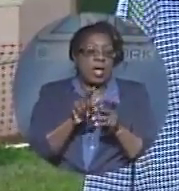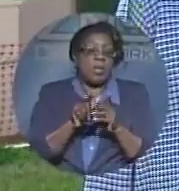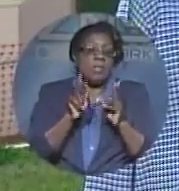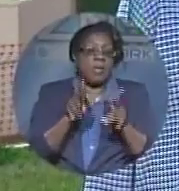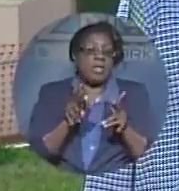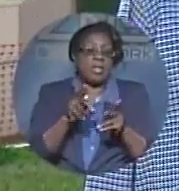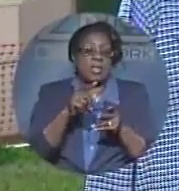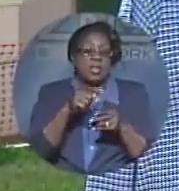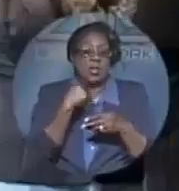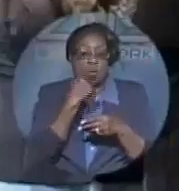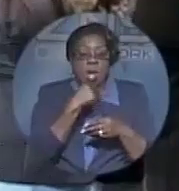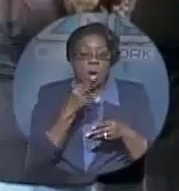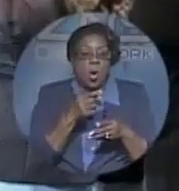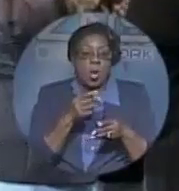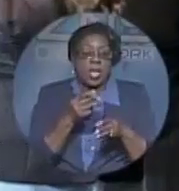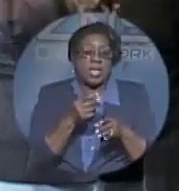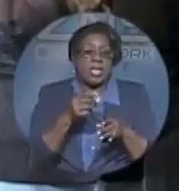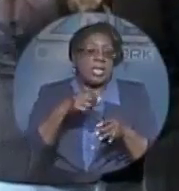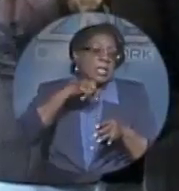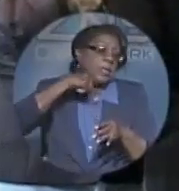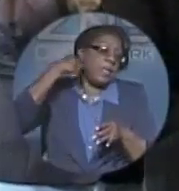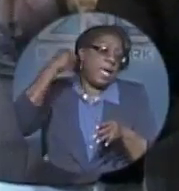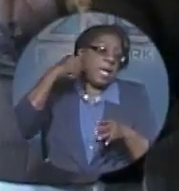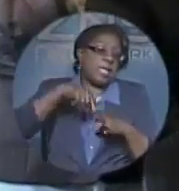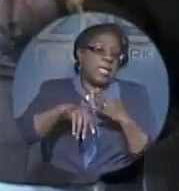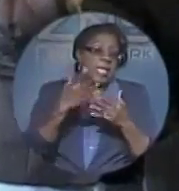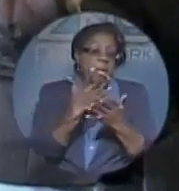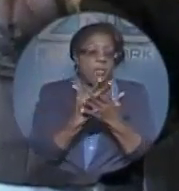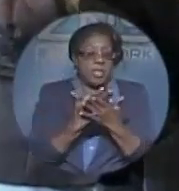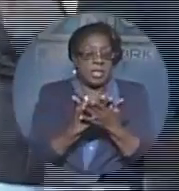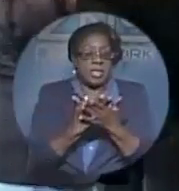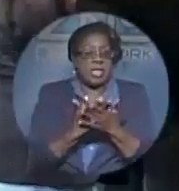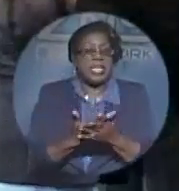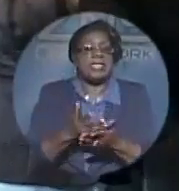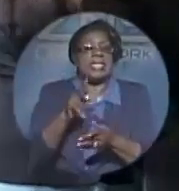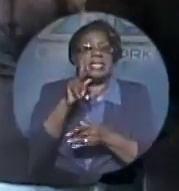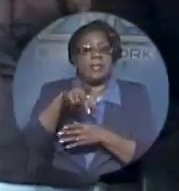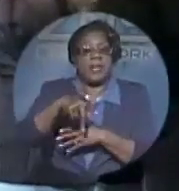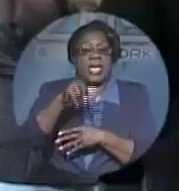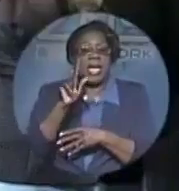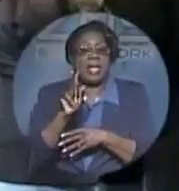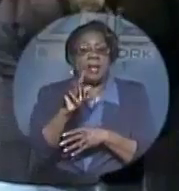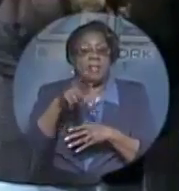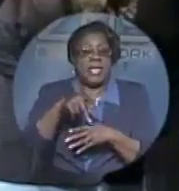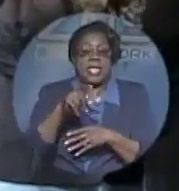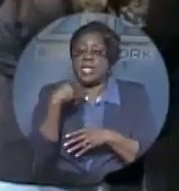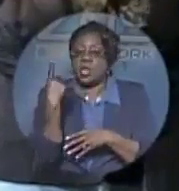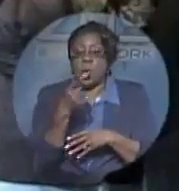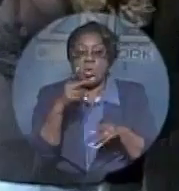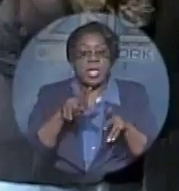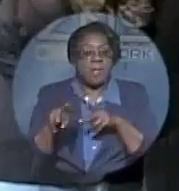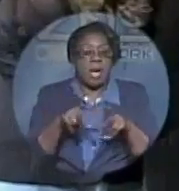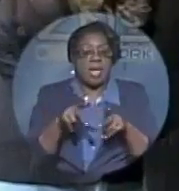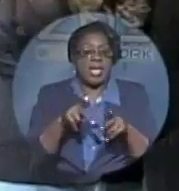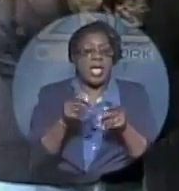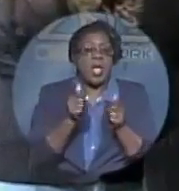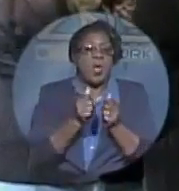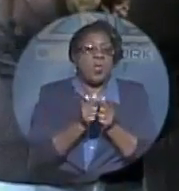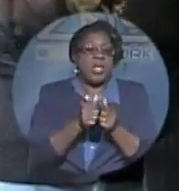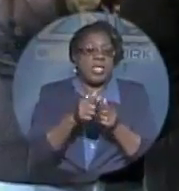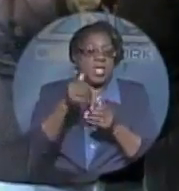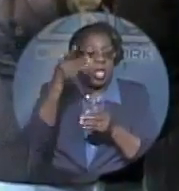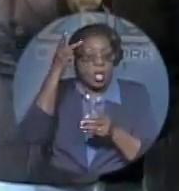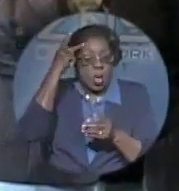are fast-tracked. Davis claims the PLP is the only party with the expertise and intent to implement Urban